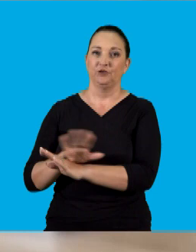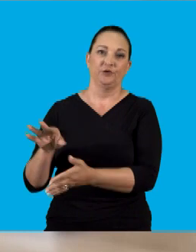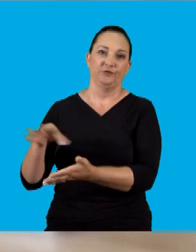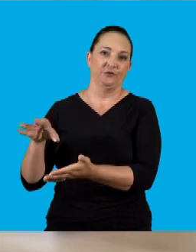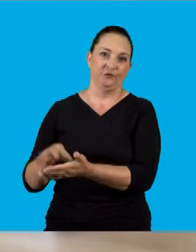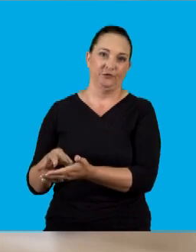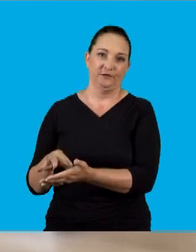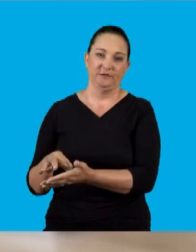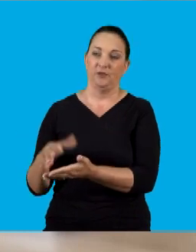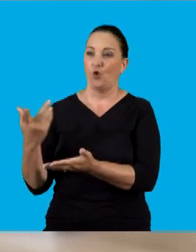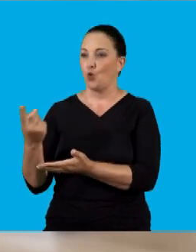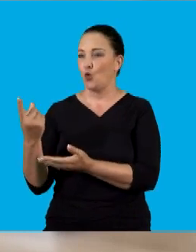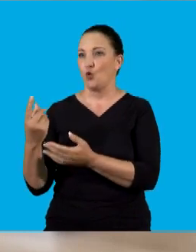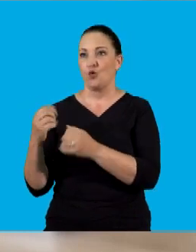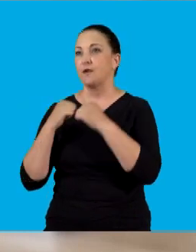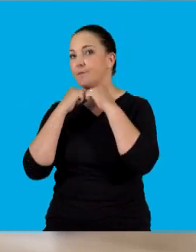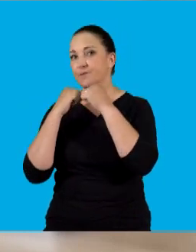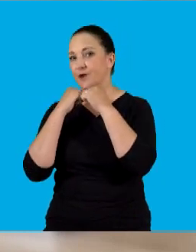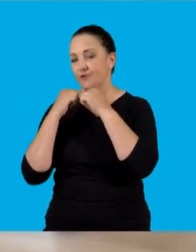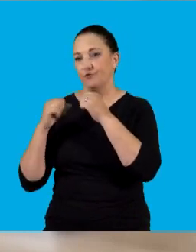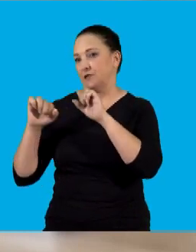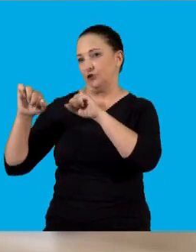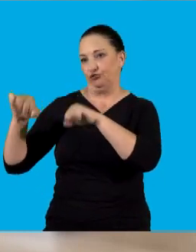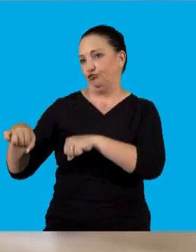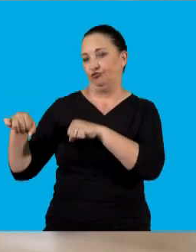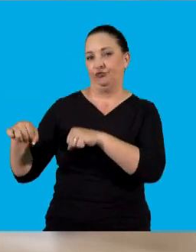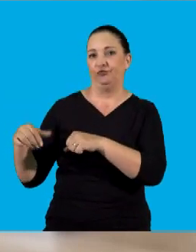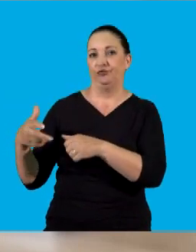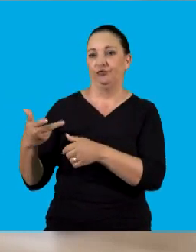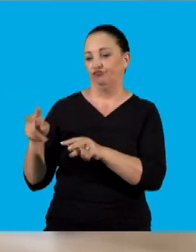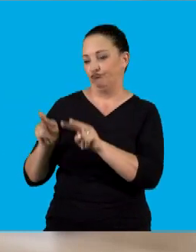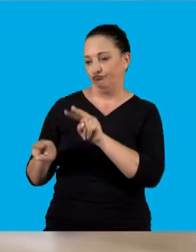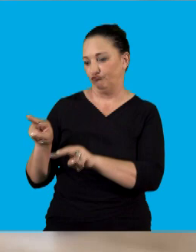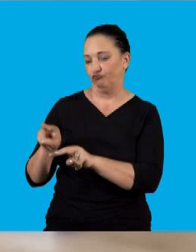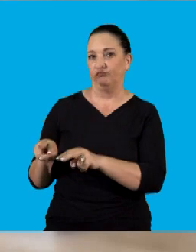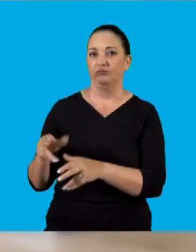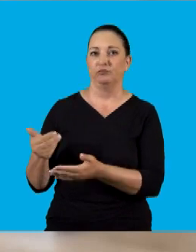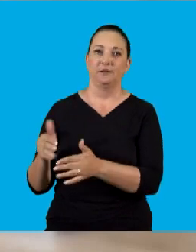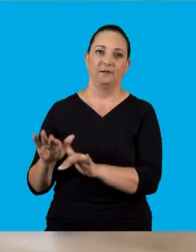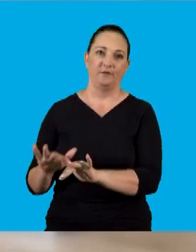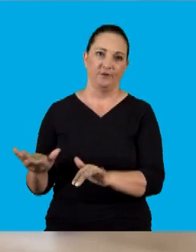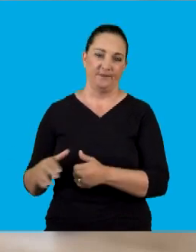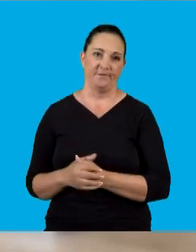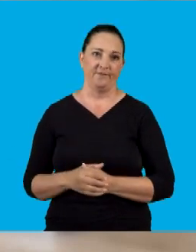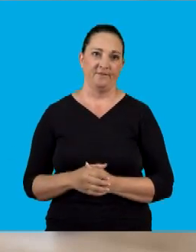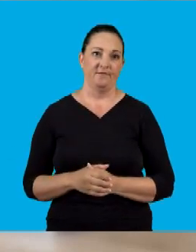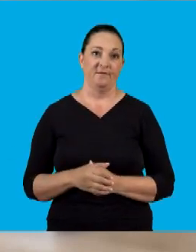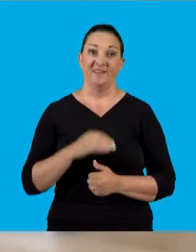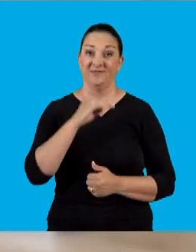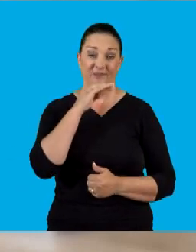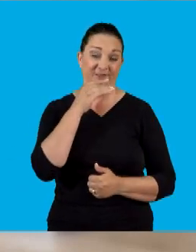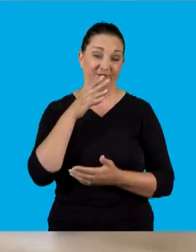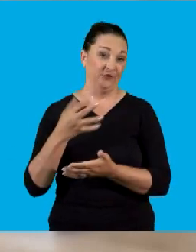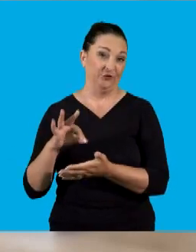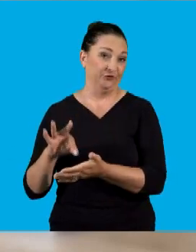It's just an agreement between a parent and the childminder who's going to take care of the child, and it's not